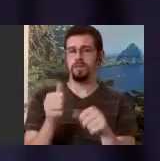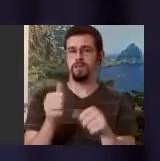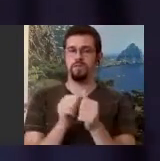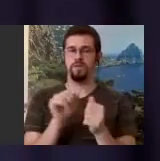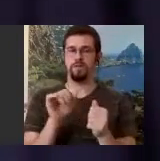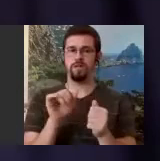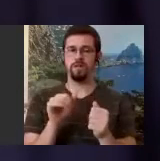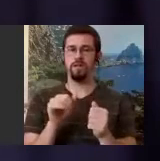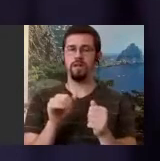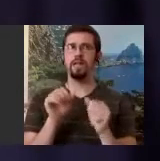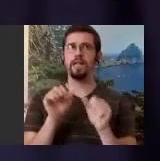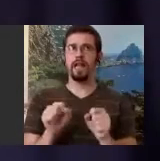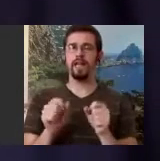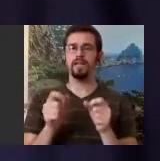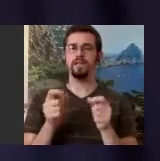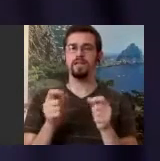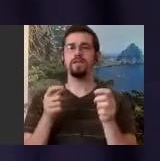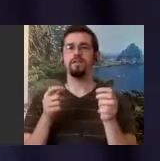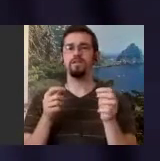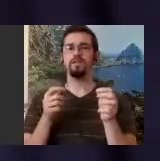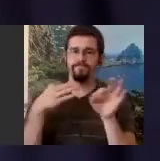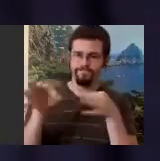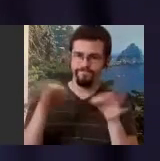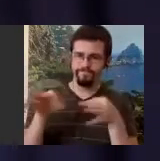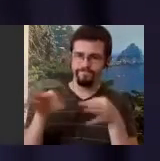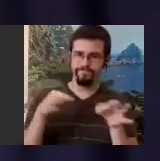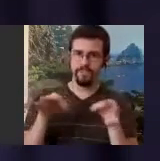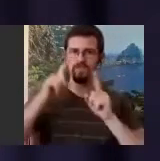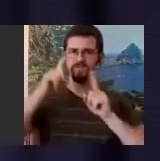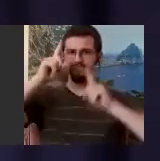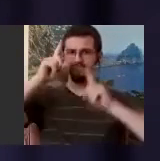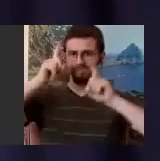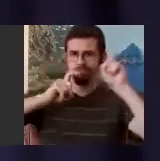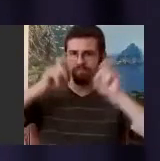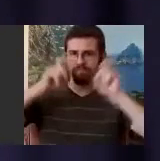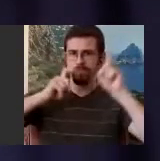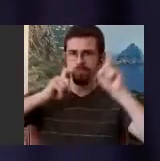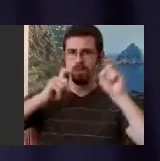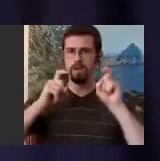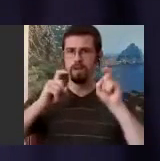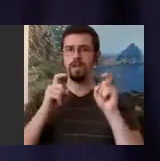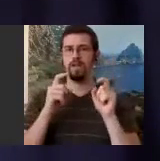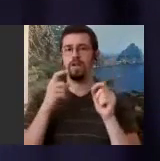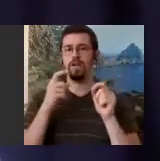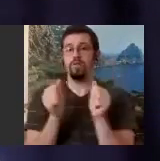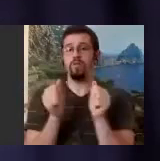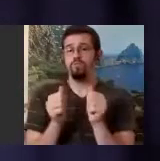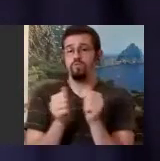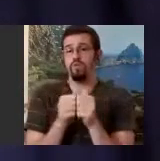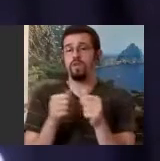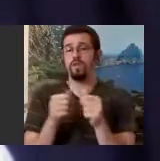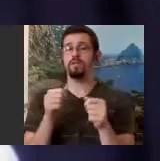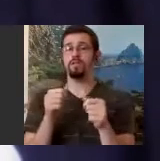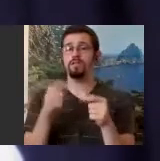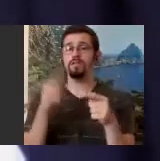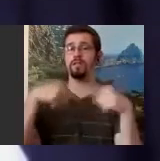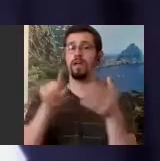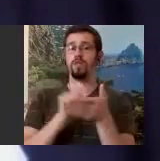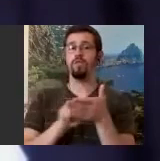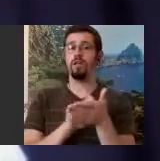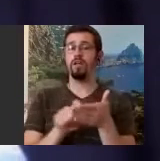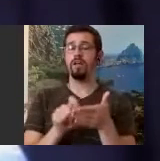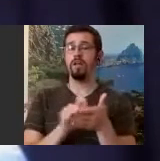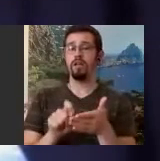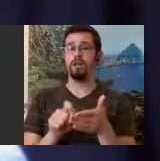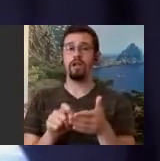to direct the instructions for the facial expressionist, I chose to use Sutton SignWriting, which I had actually been exposed to